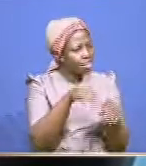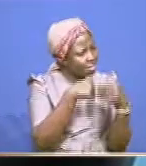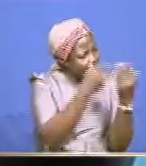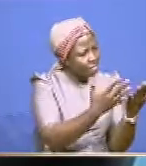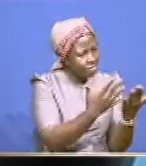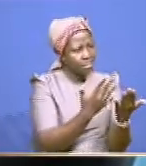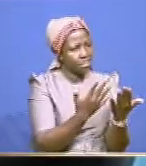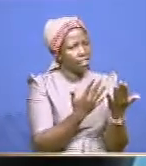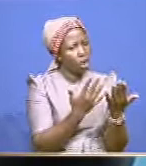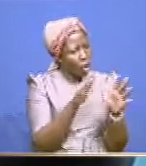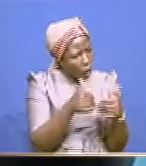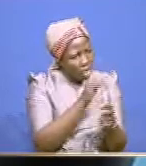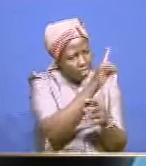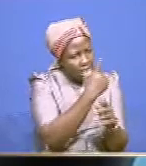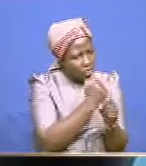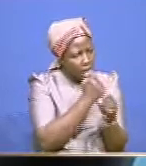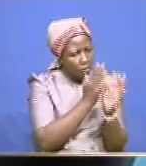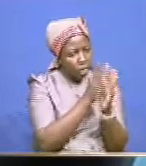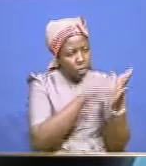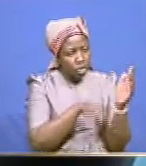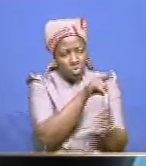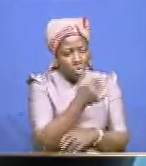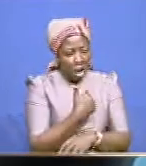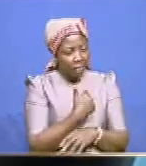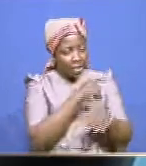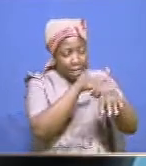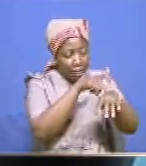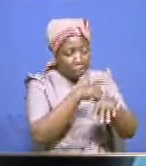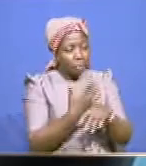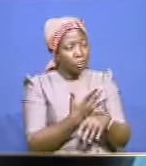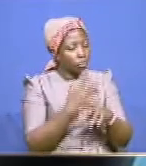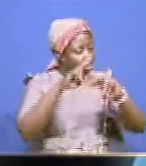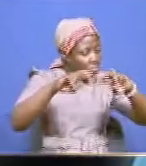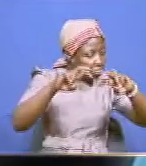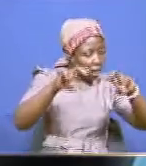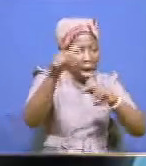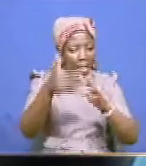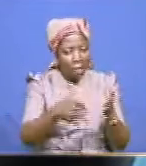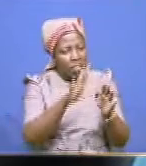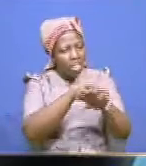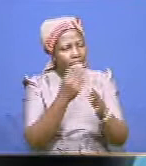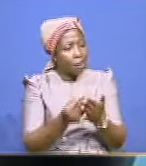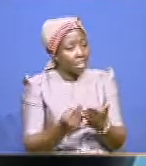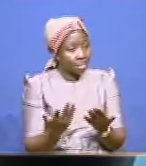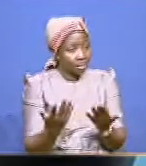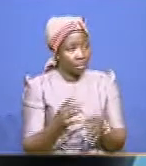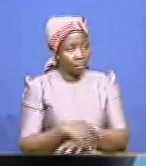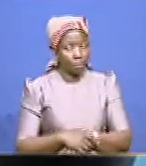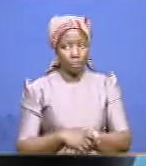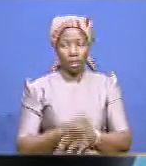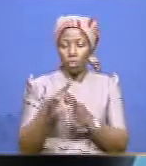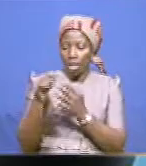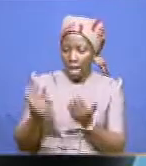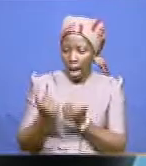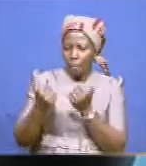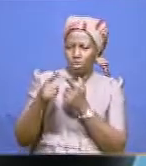first operate with what we have as we look for other ways of revenue generation? What happened to what was